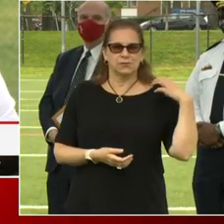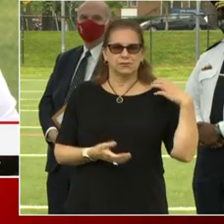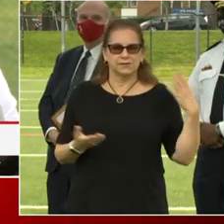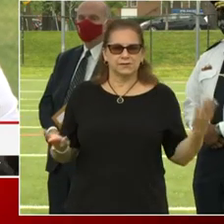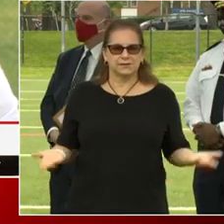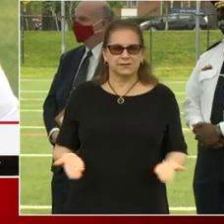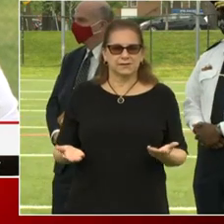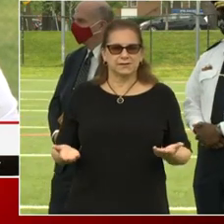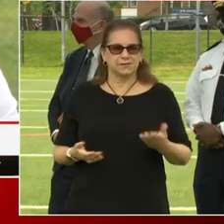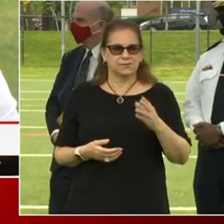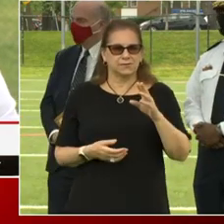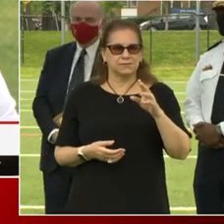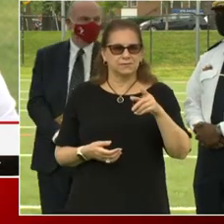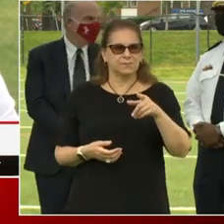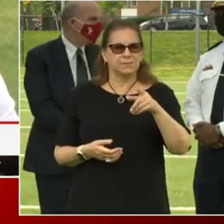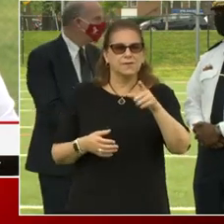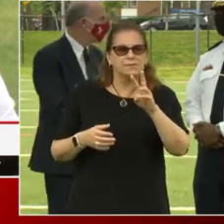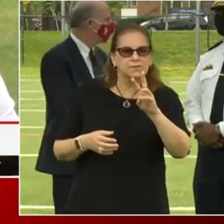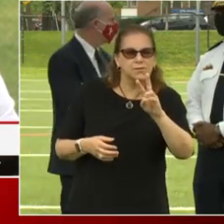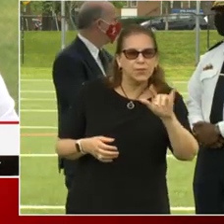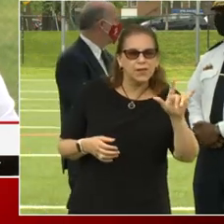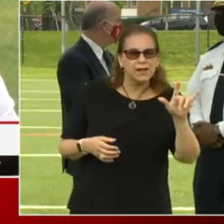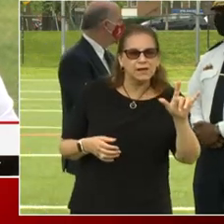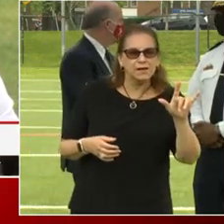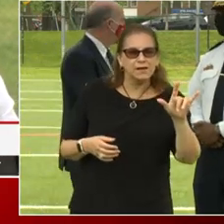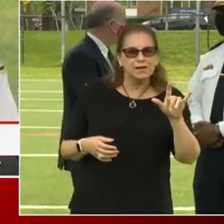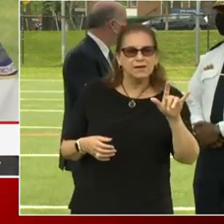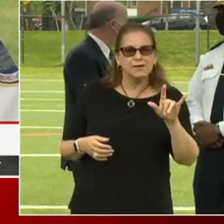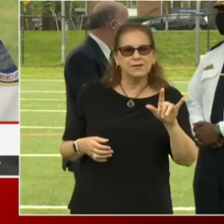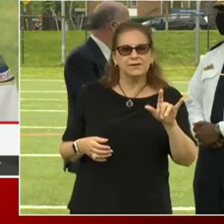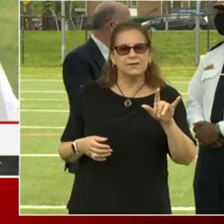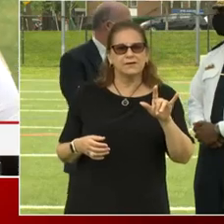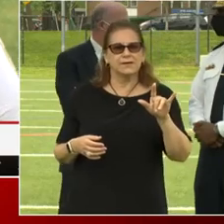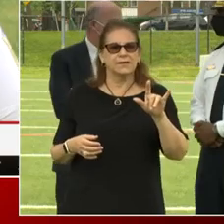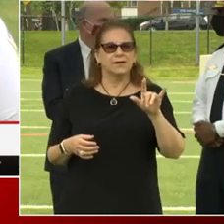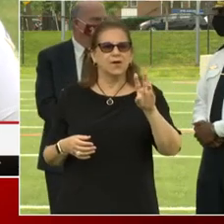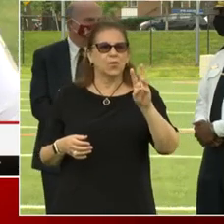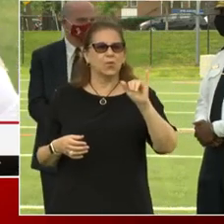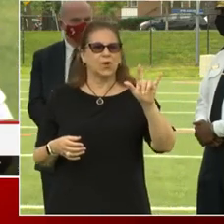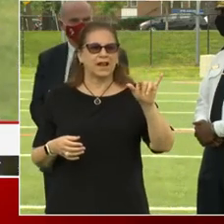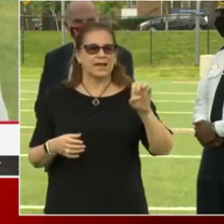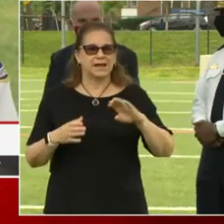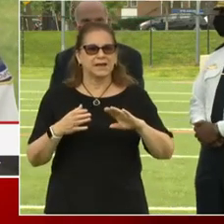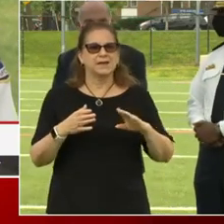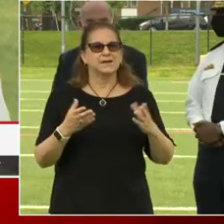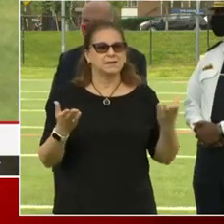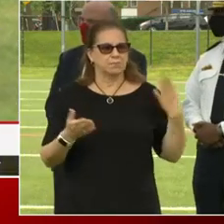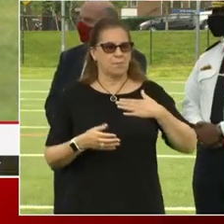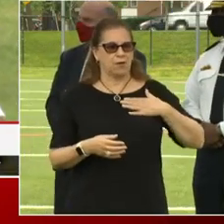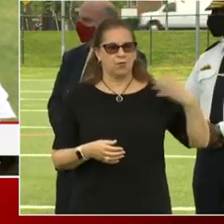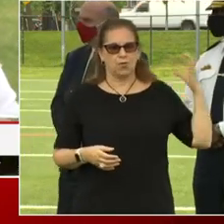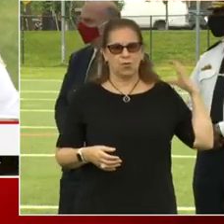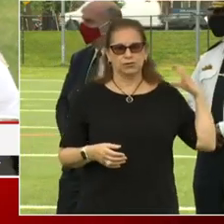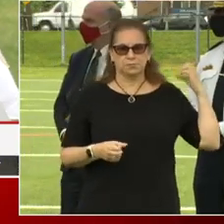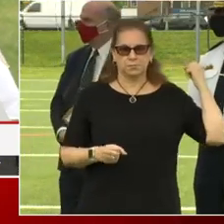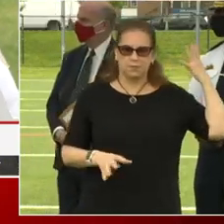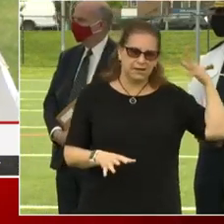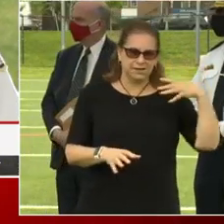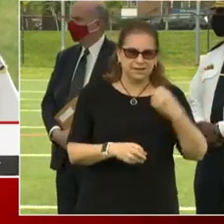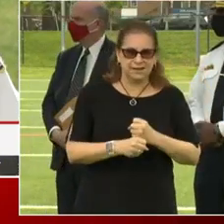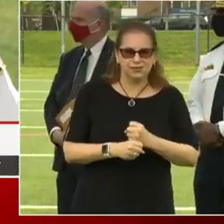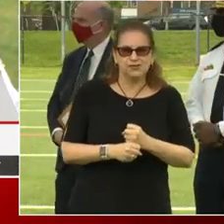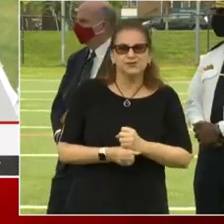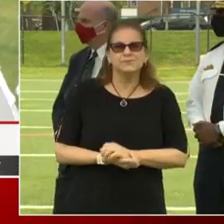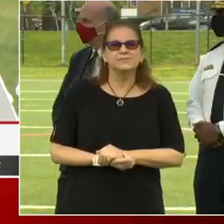has done a tremendous amount of work down here. So it's really, really good to see you. Good morning, and thank you all for being